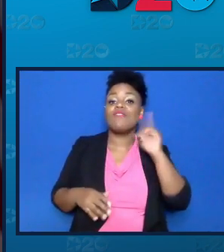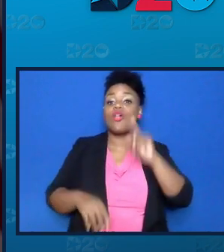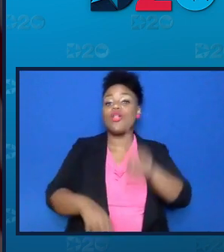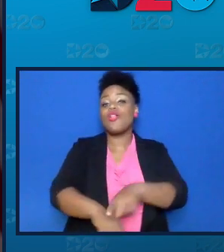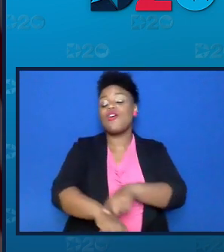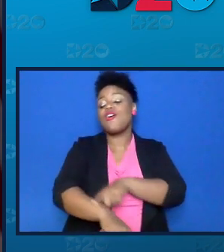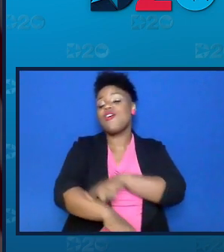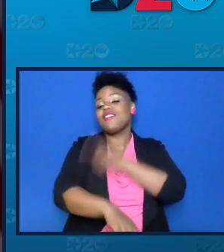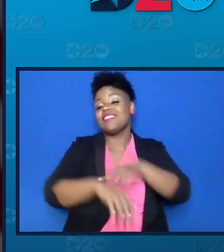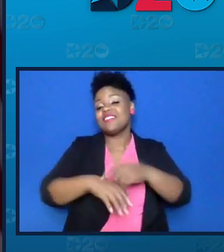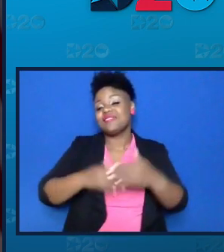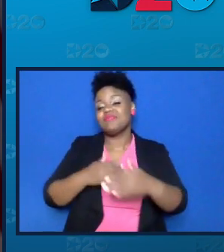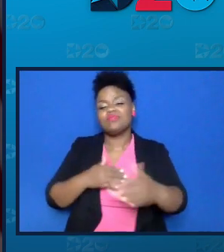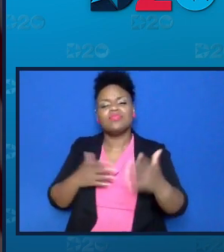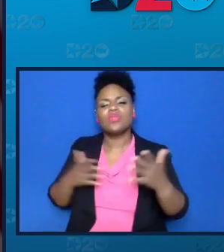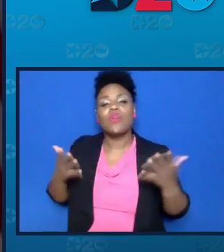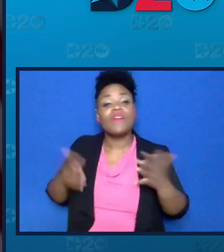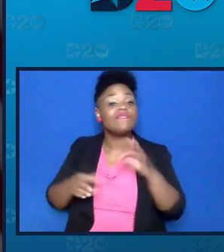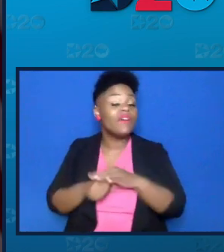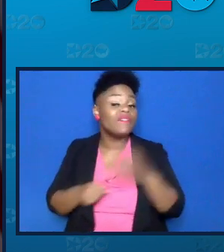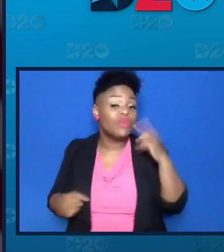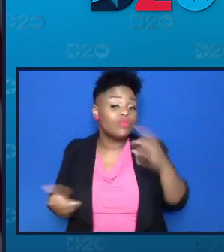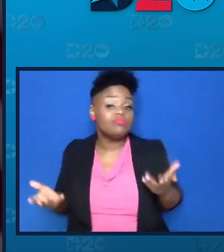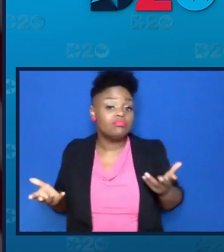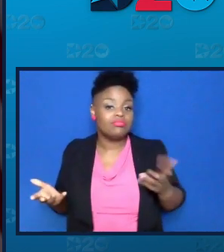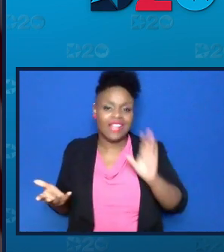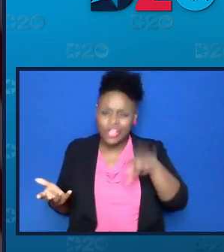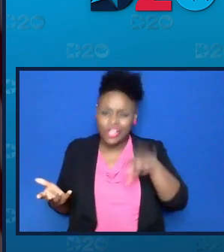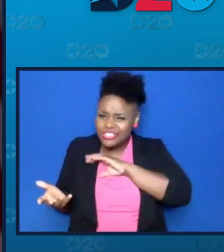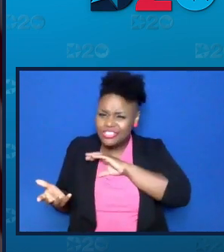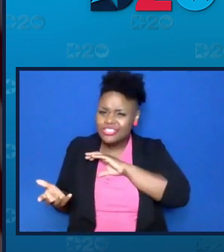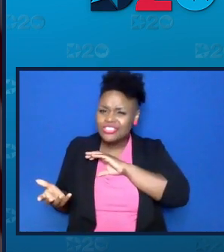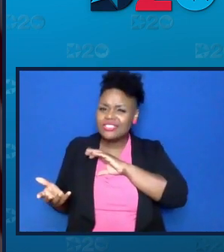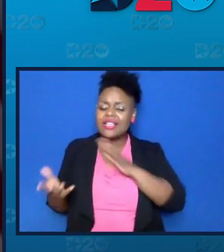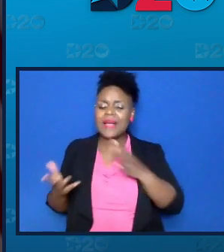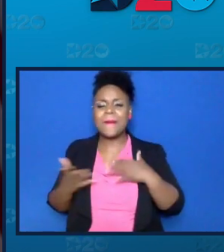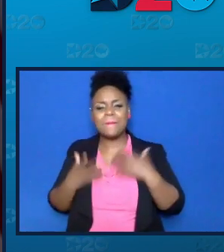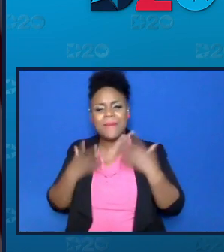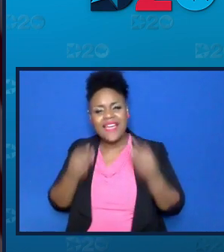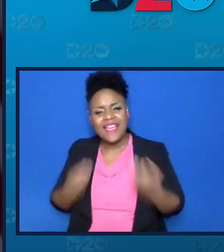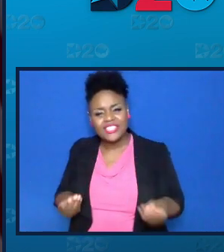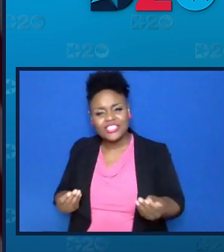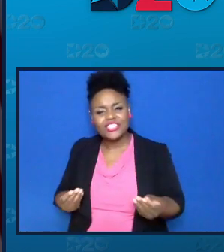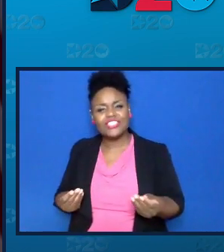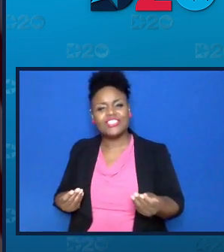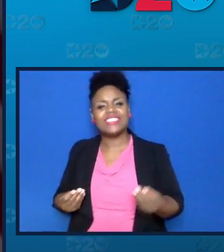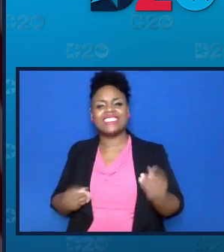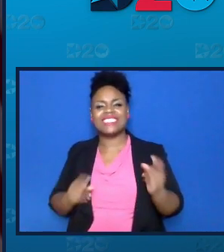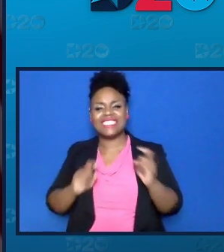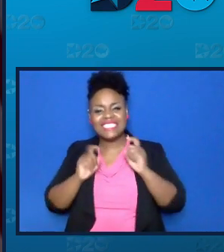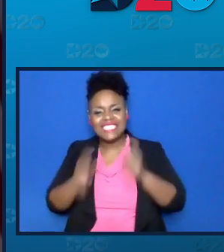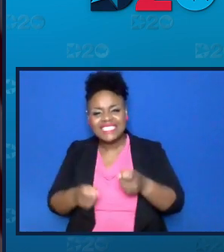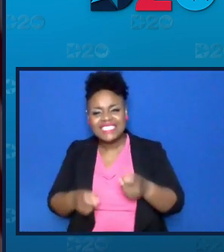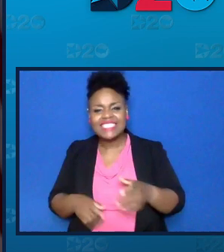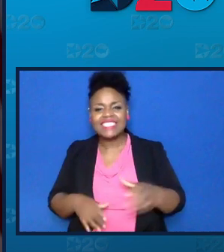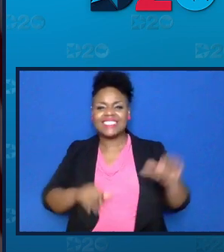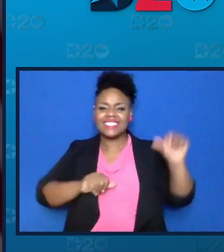ballot. Compassion is on the ballot. Decency, science, democracy, they're all on the